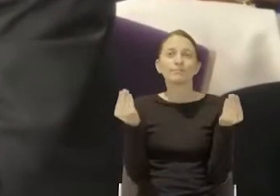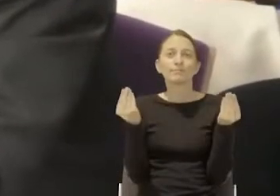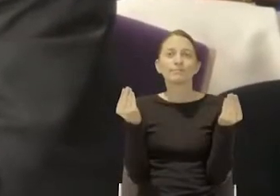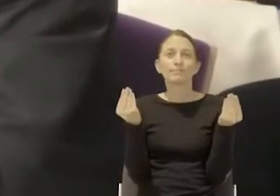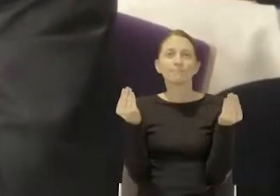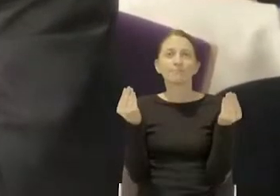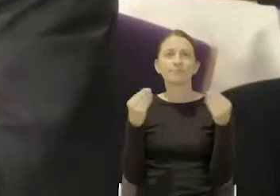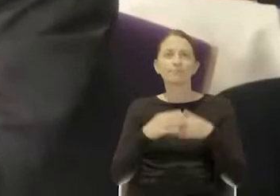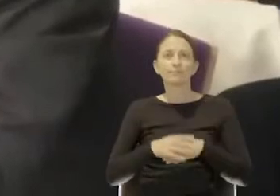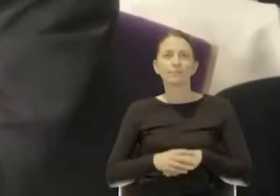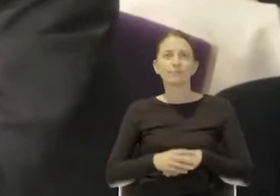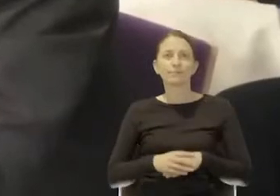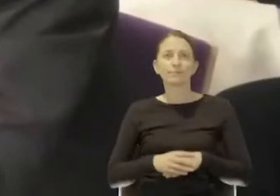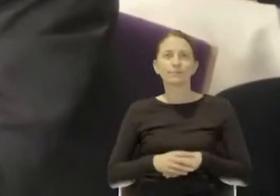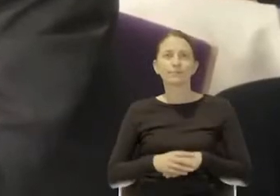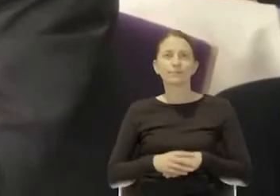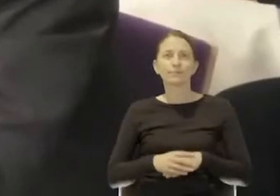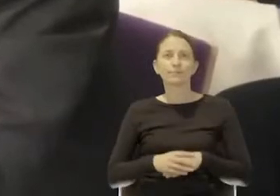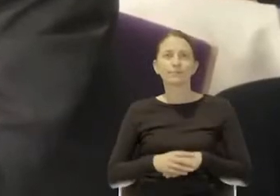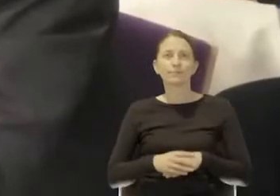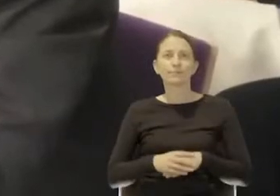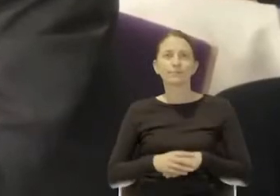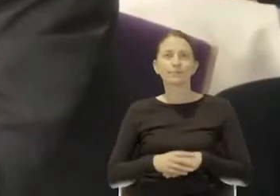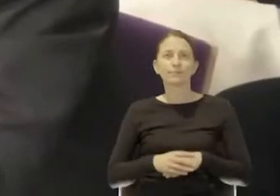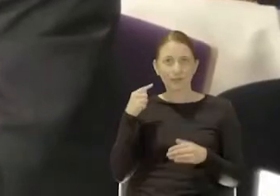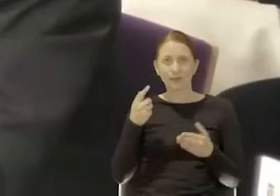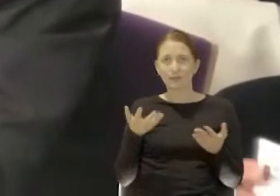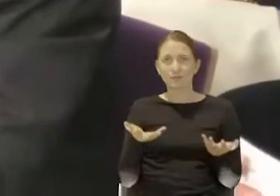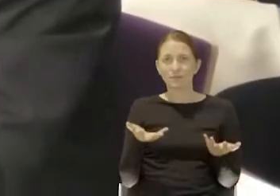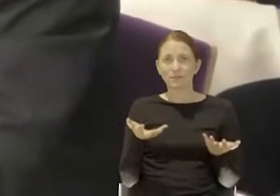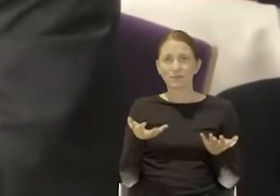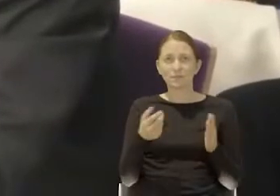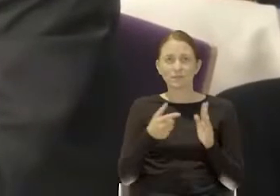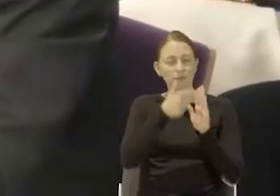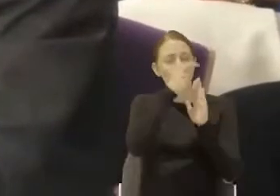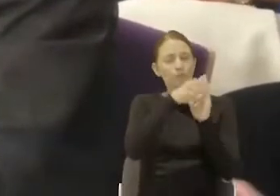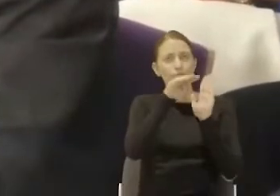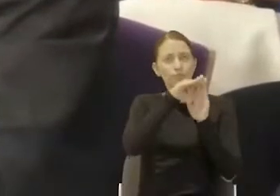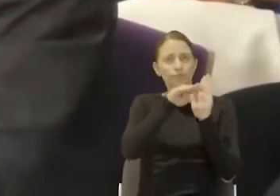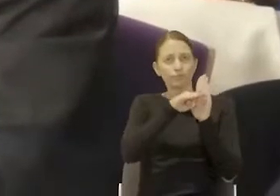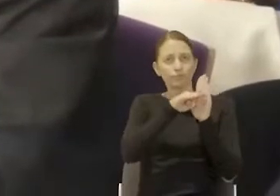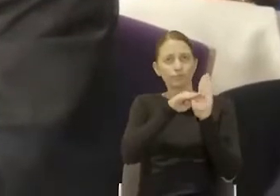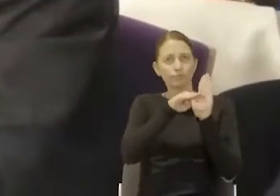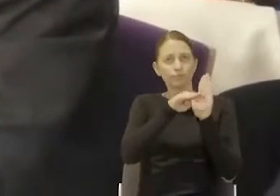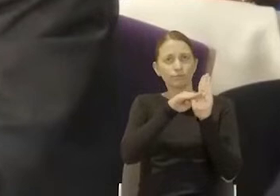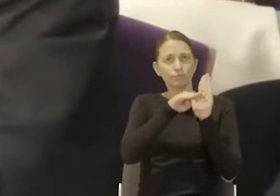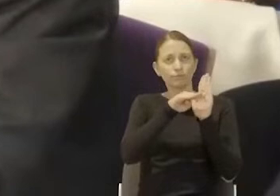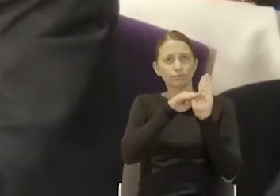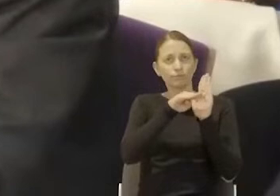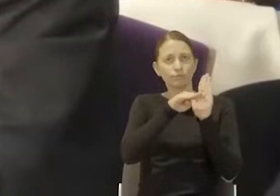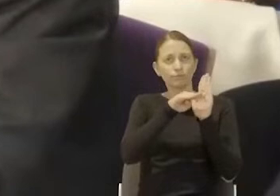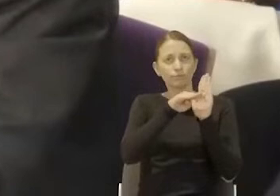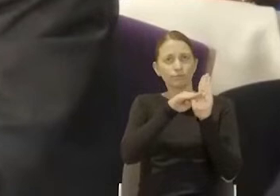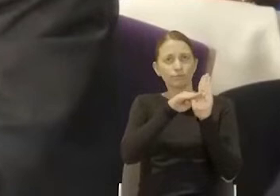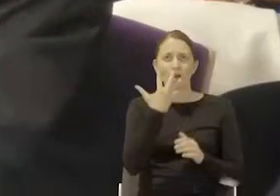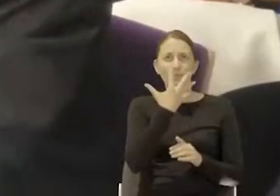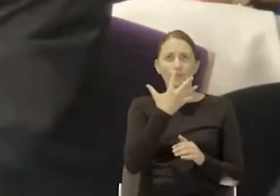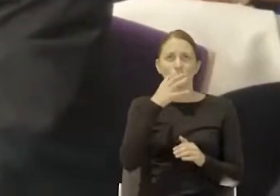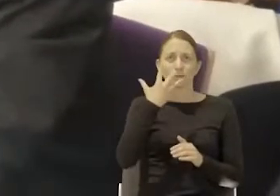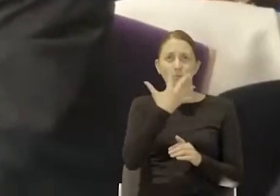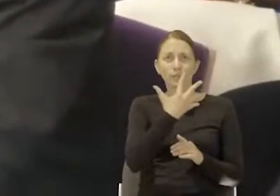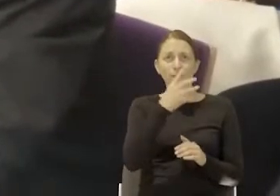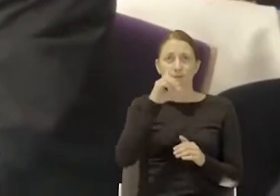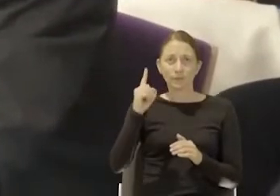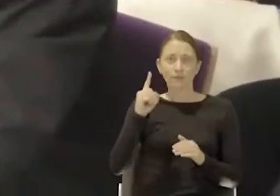ranks 55th in the 2021 Sustainable Development Report with the best result in the region. Today, urban